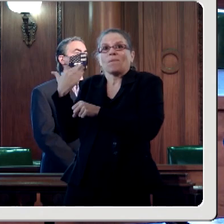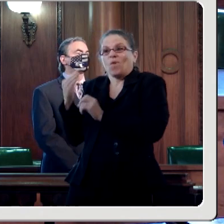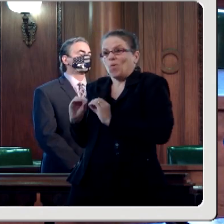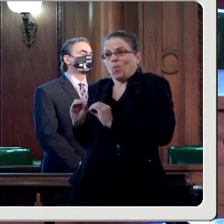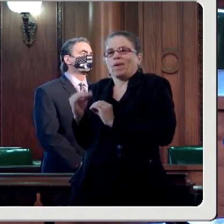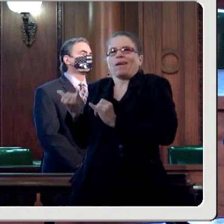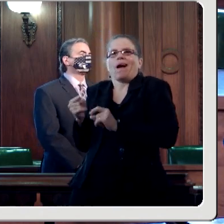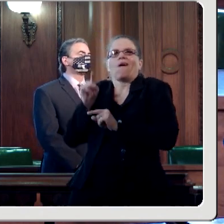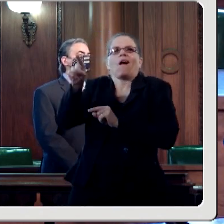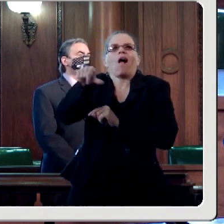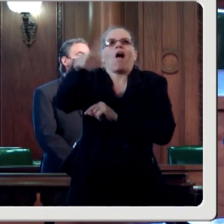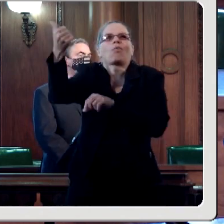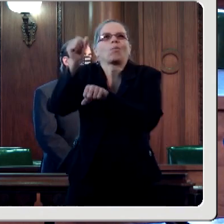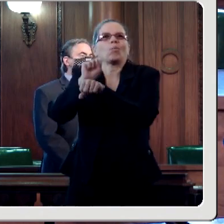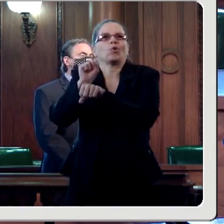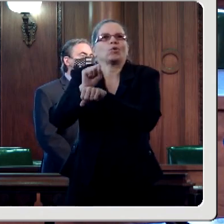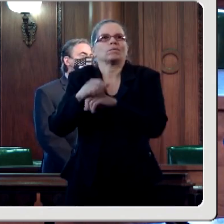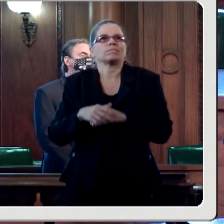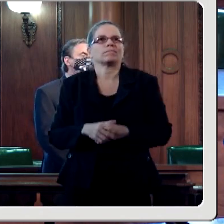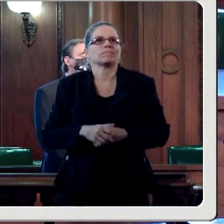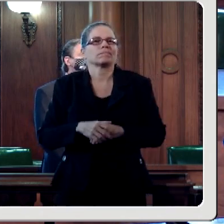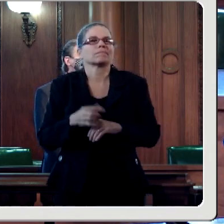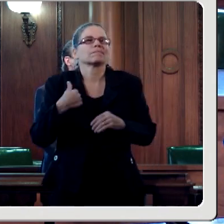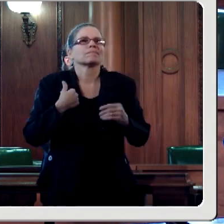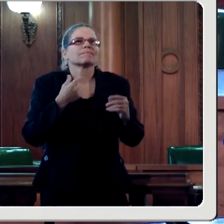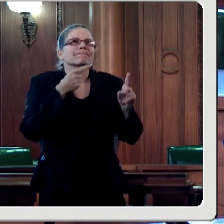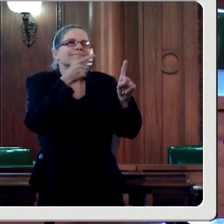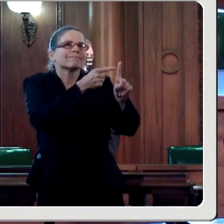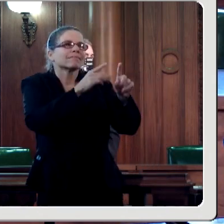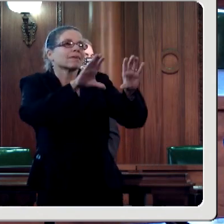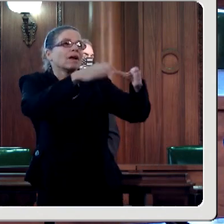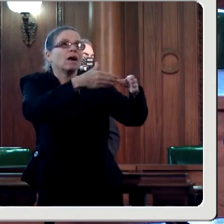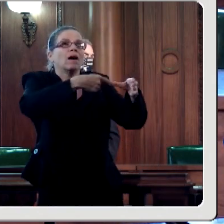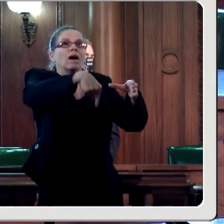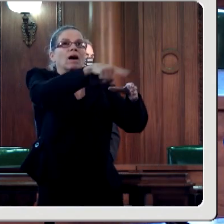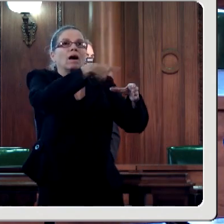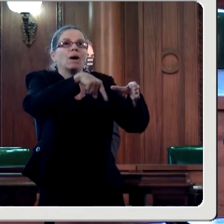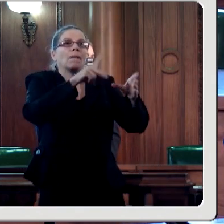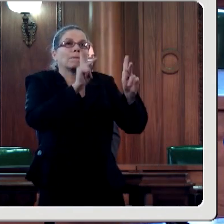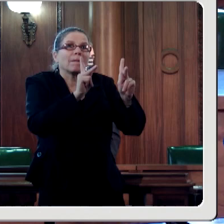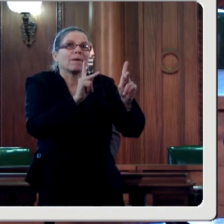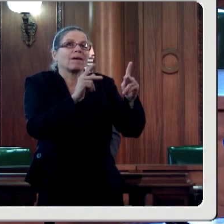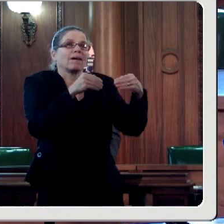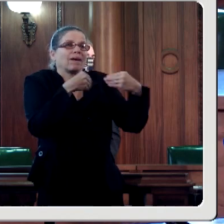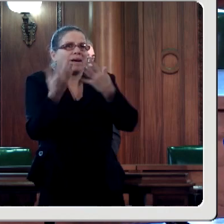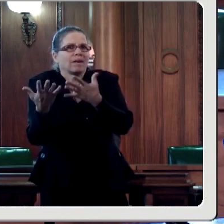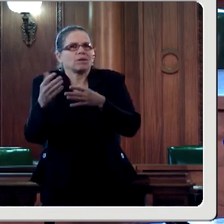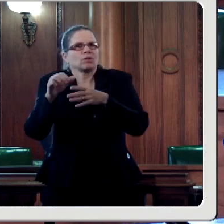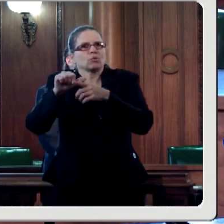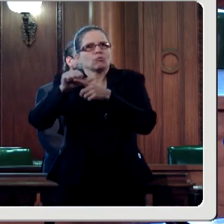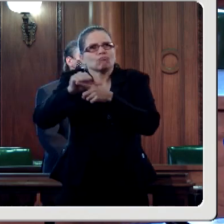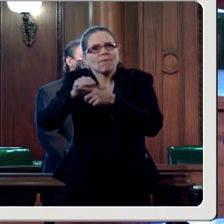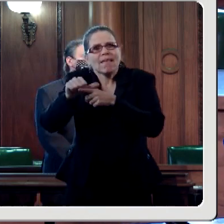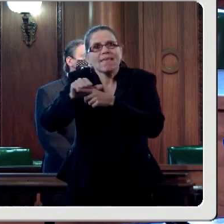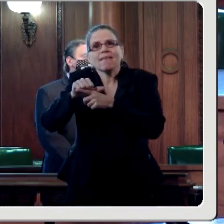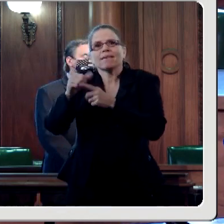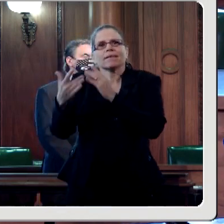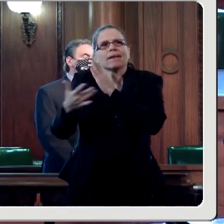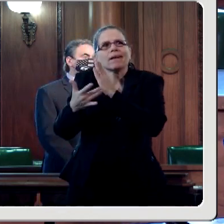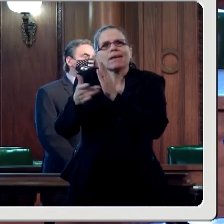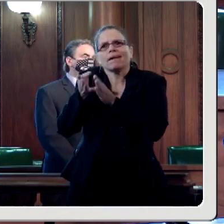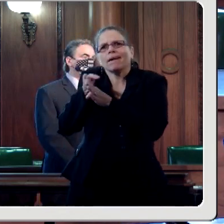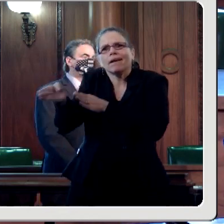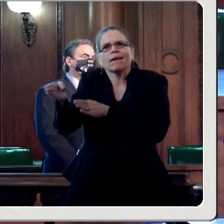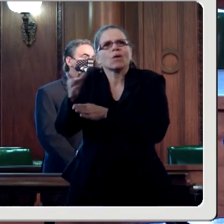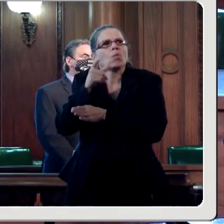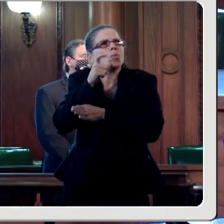that's seeking third-party services to provide technical training to residents of Springfield, again